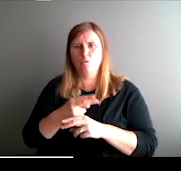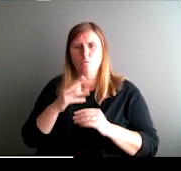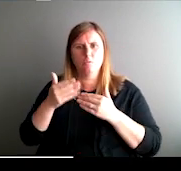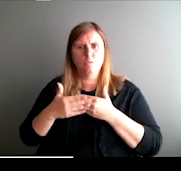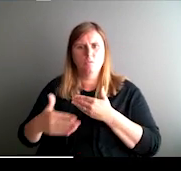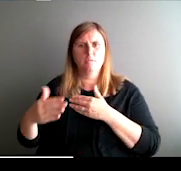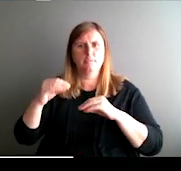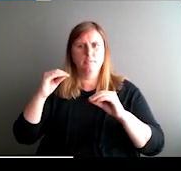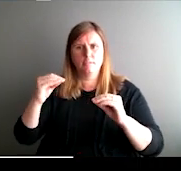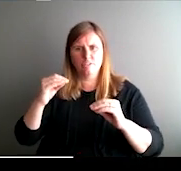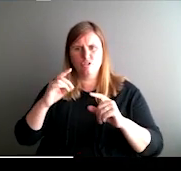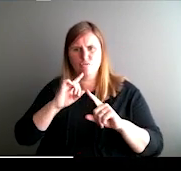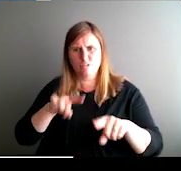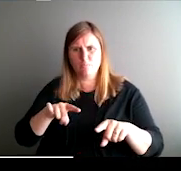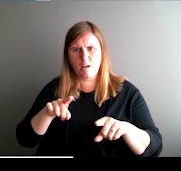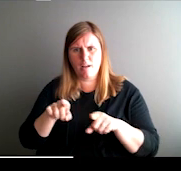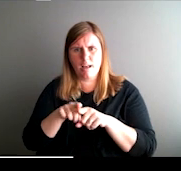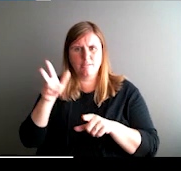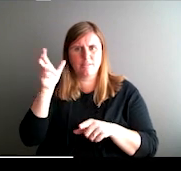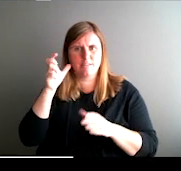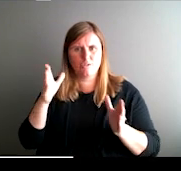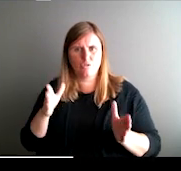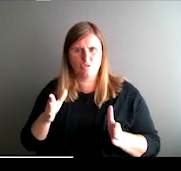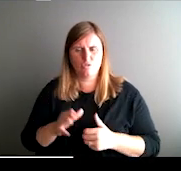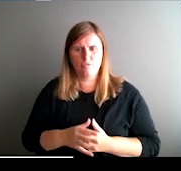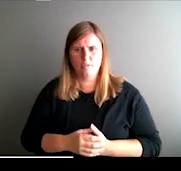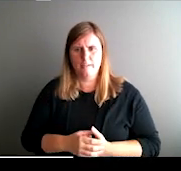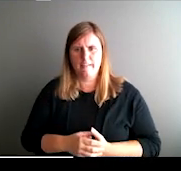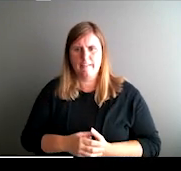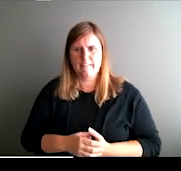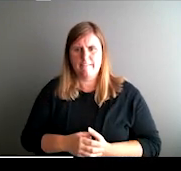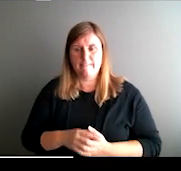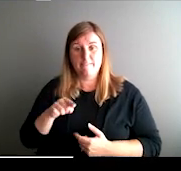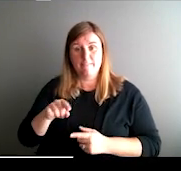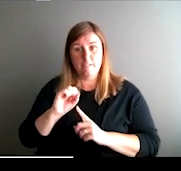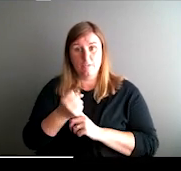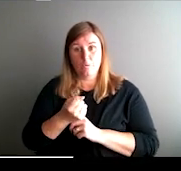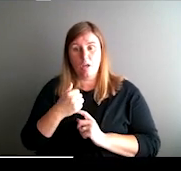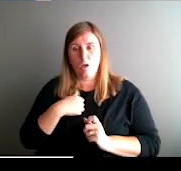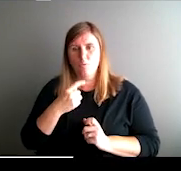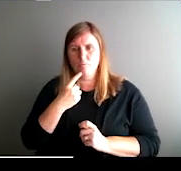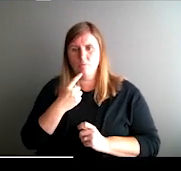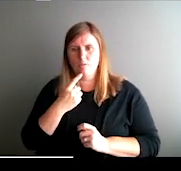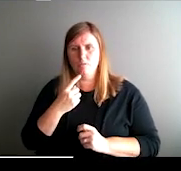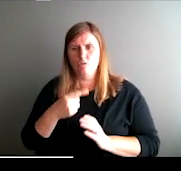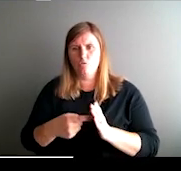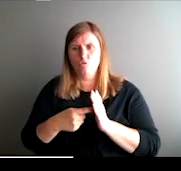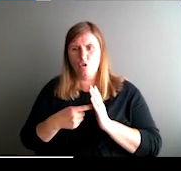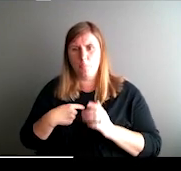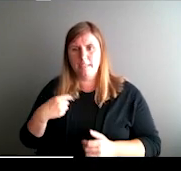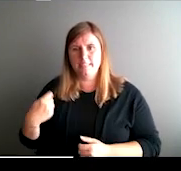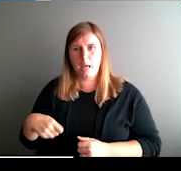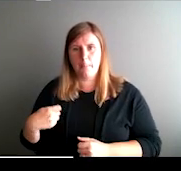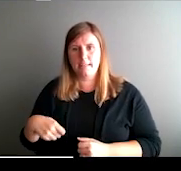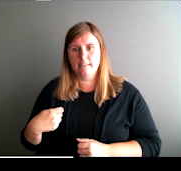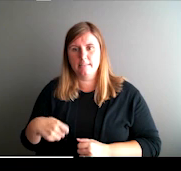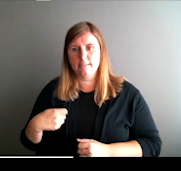the skill of responding as a listener. In this case, I would say, show me tapping.